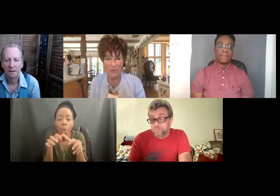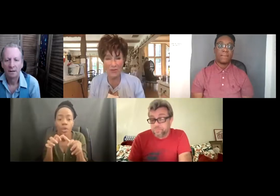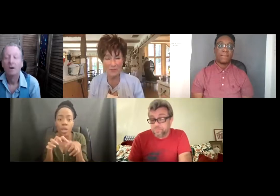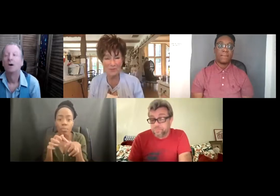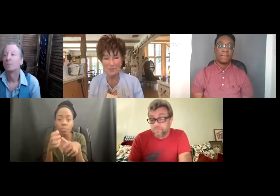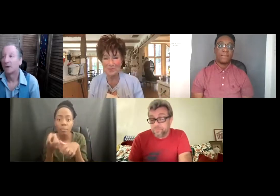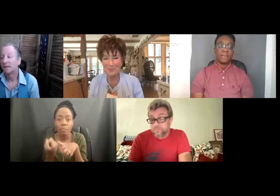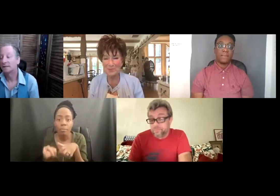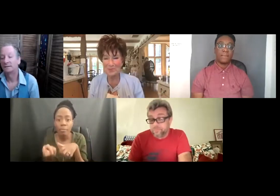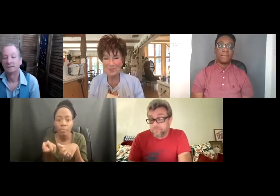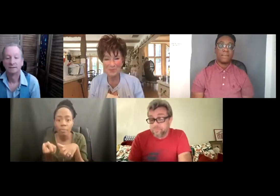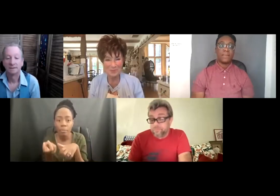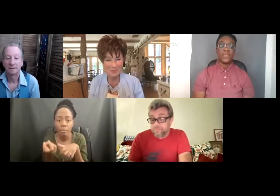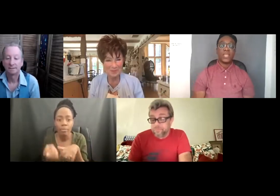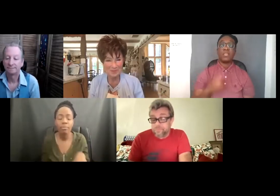was. Yeah. Right.